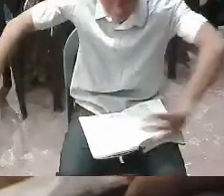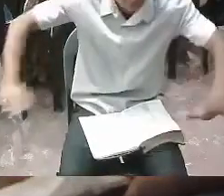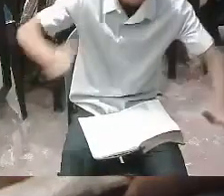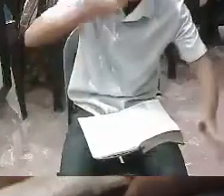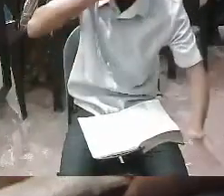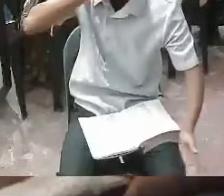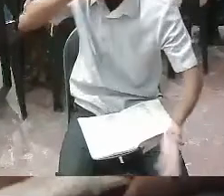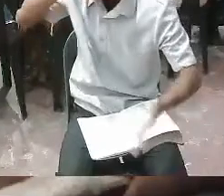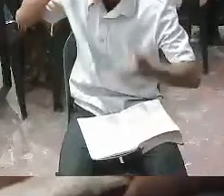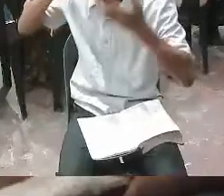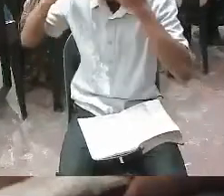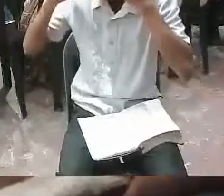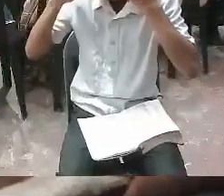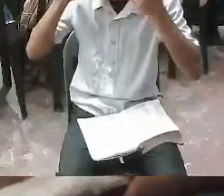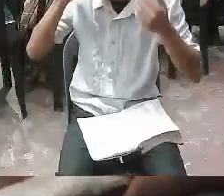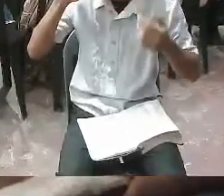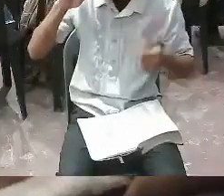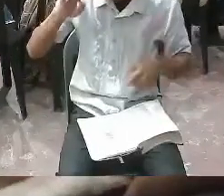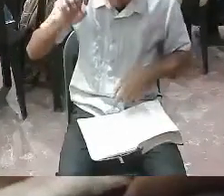from their eyes.